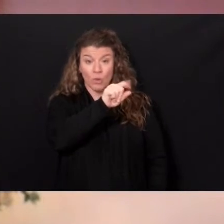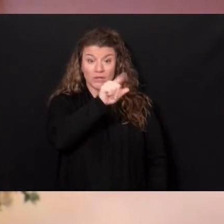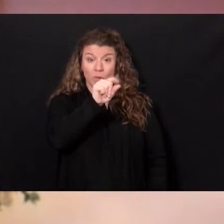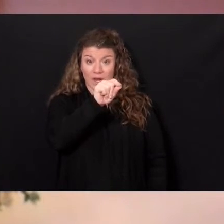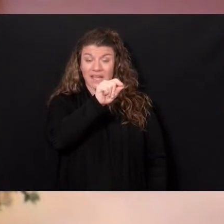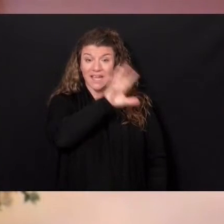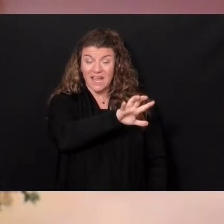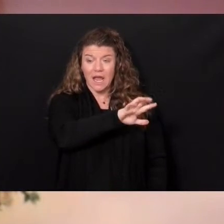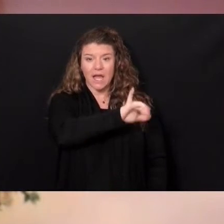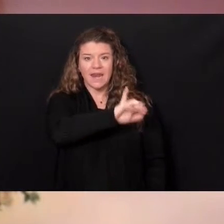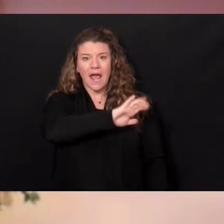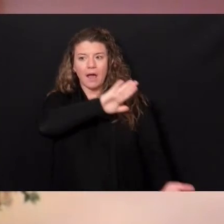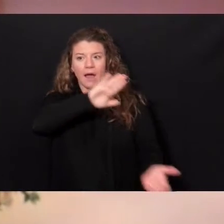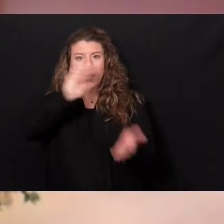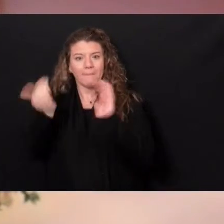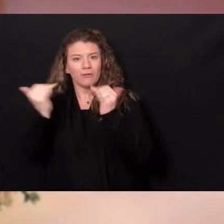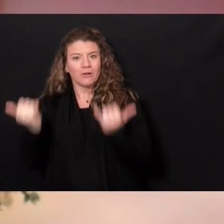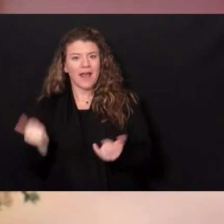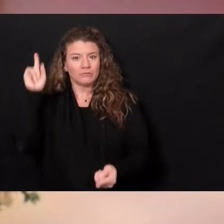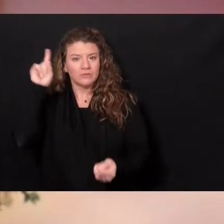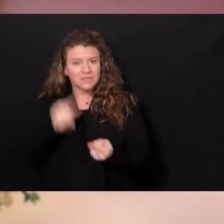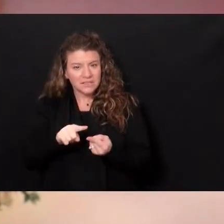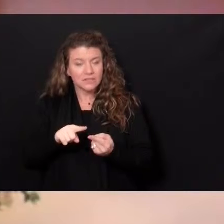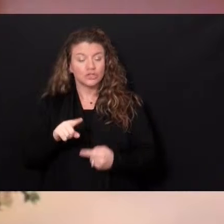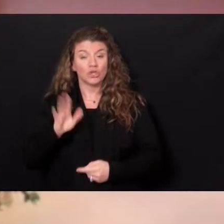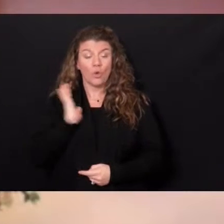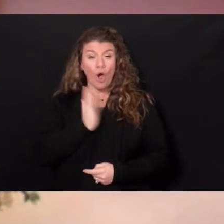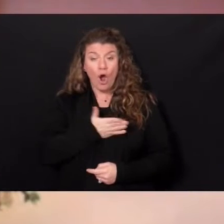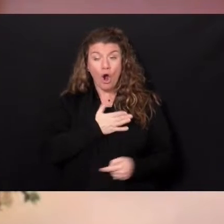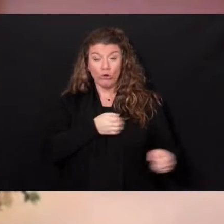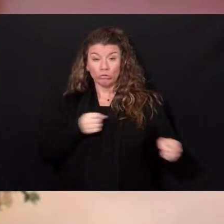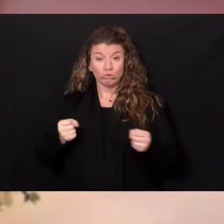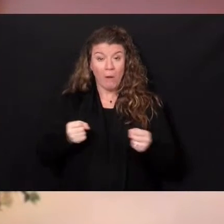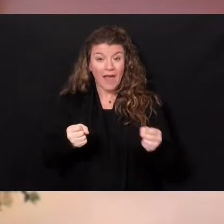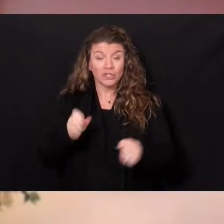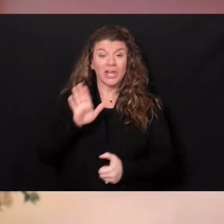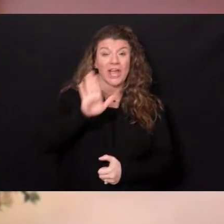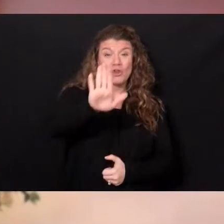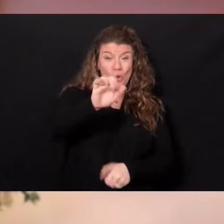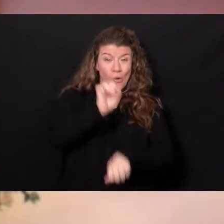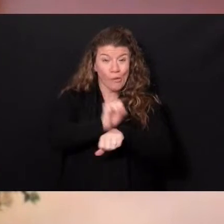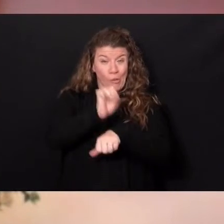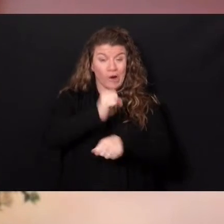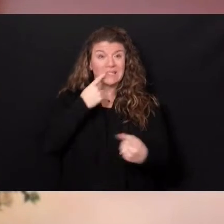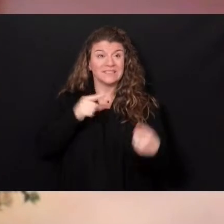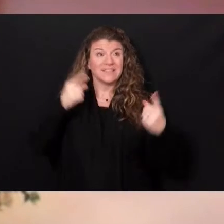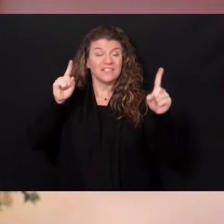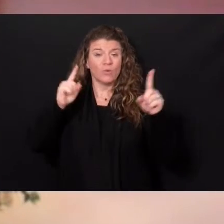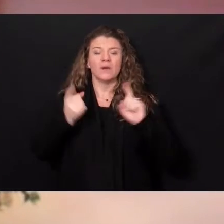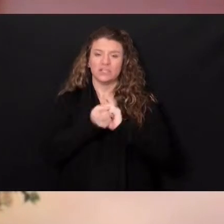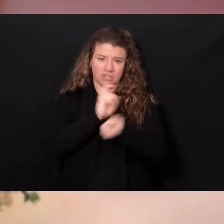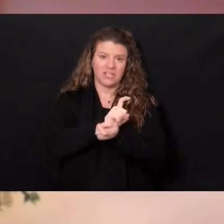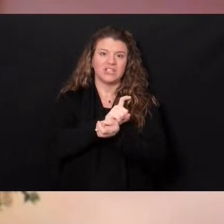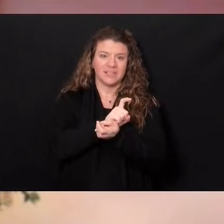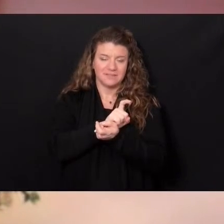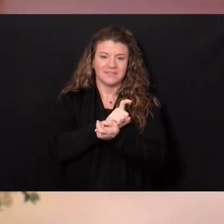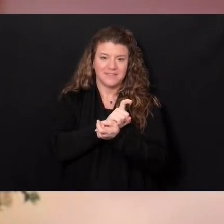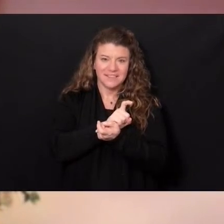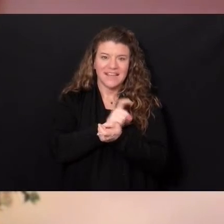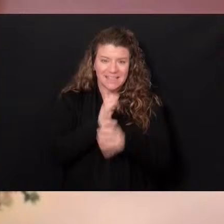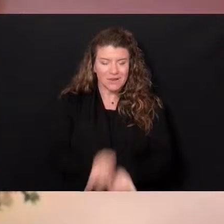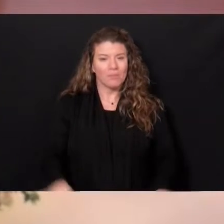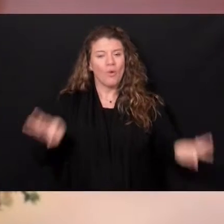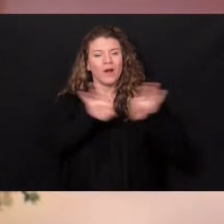2020. So our strategies and your good work is really making a difference. And so we really want you to